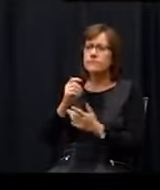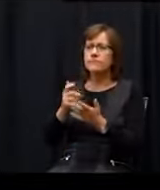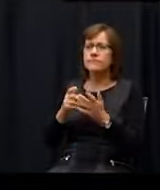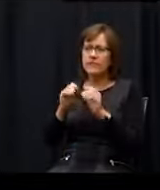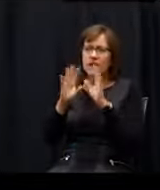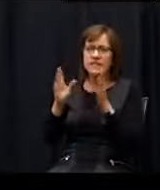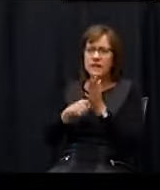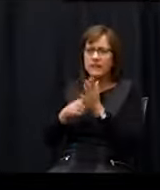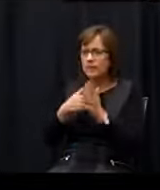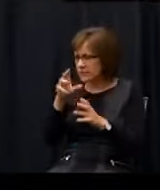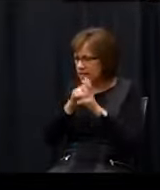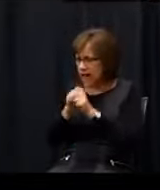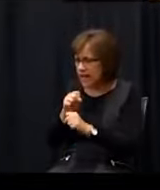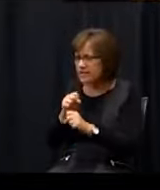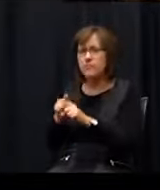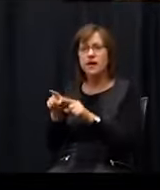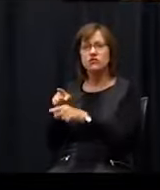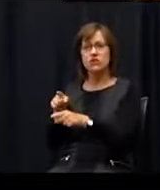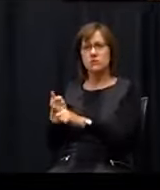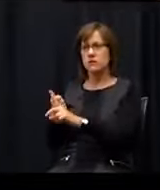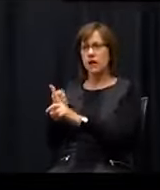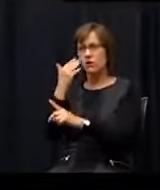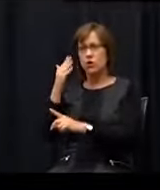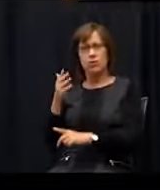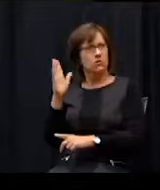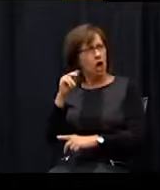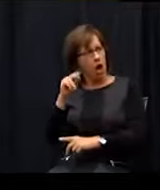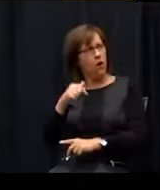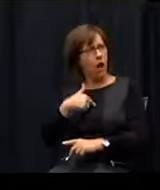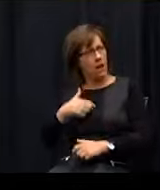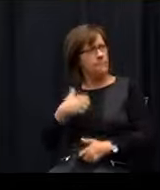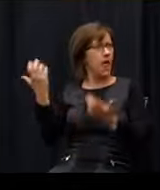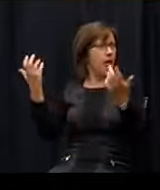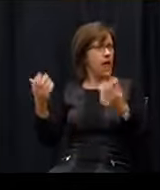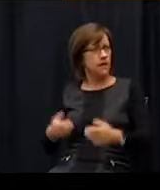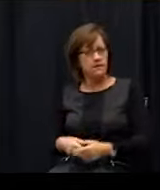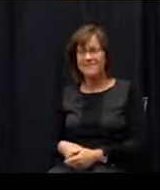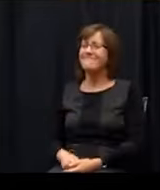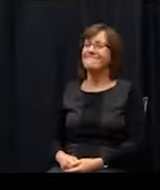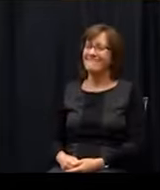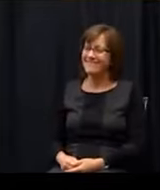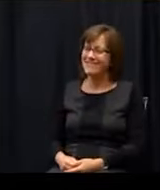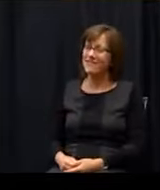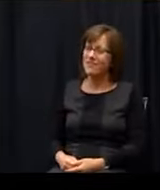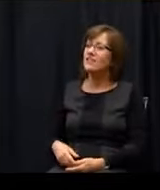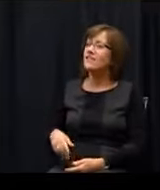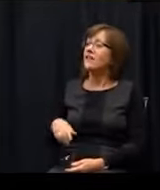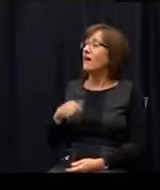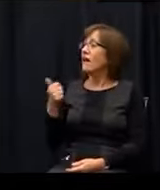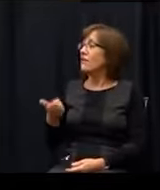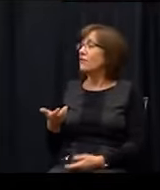out, but like that fact that she was able to do that. Great. Anything else that we do to teach emotions?